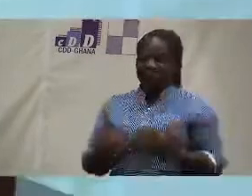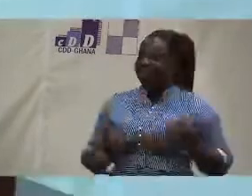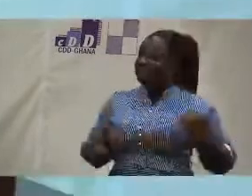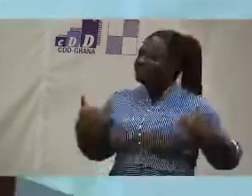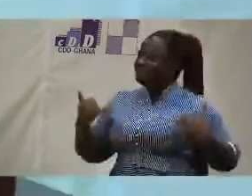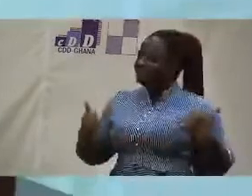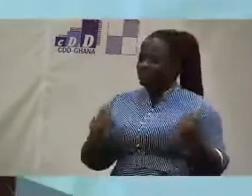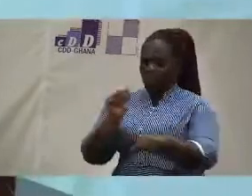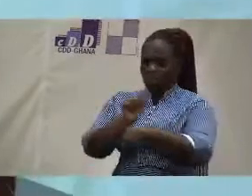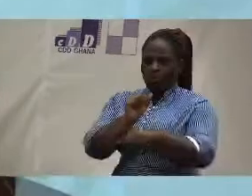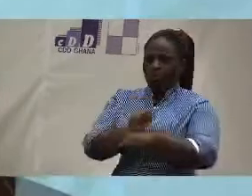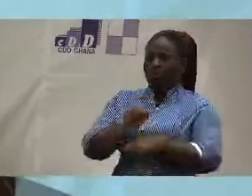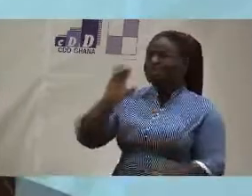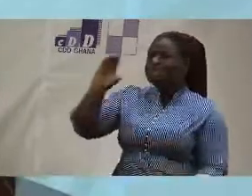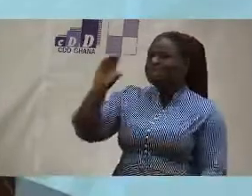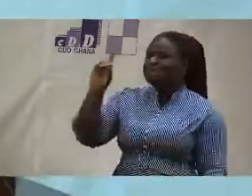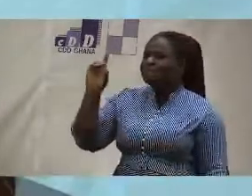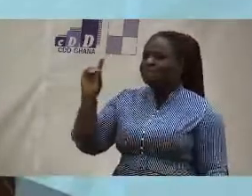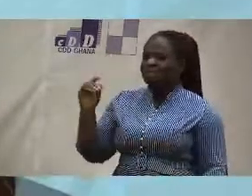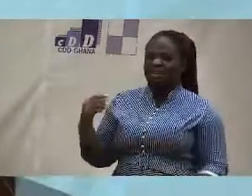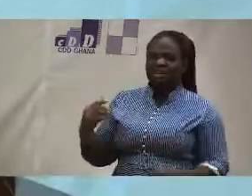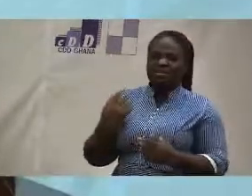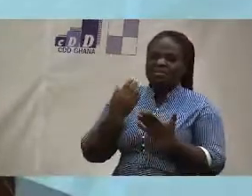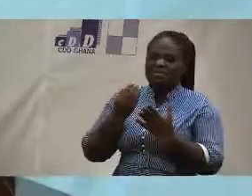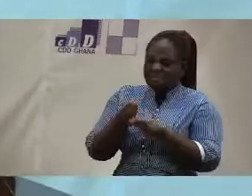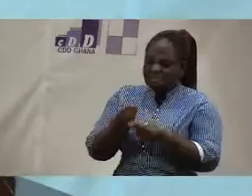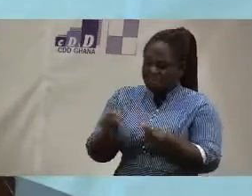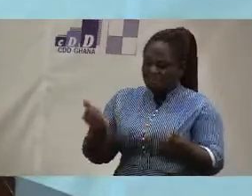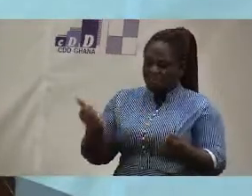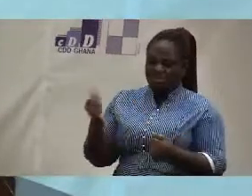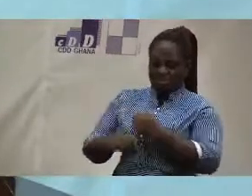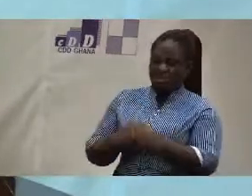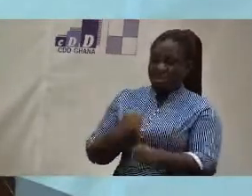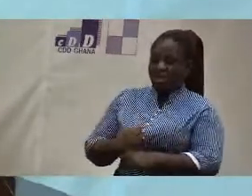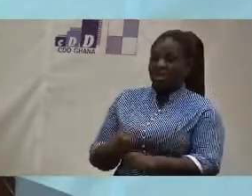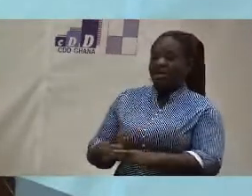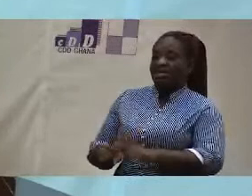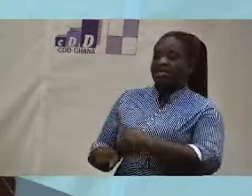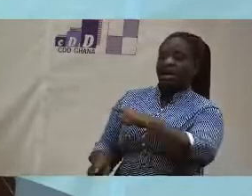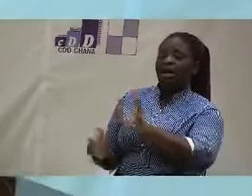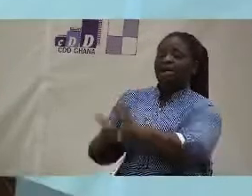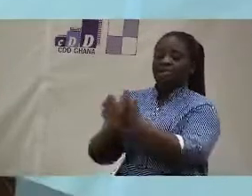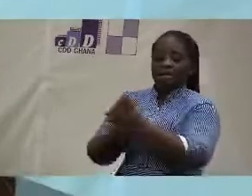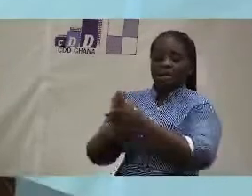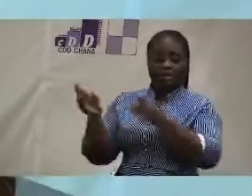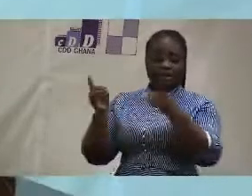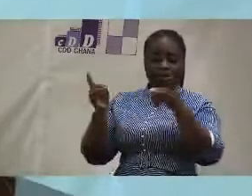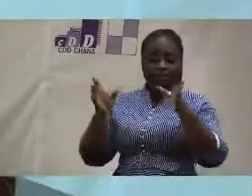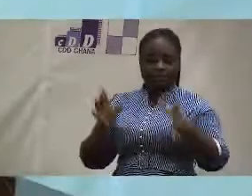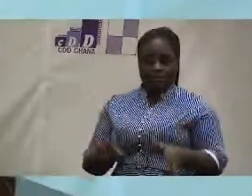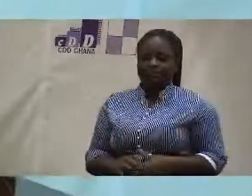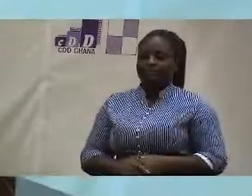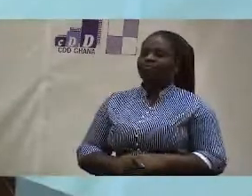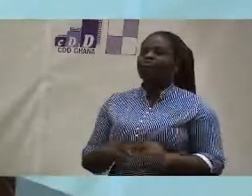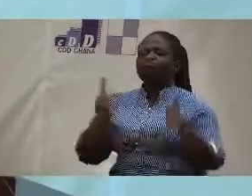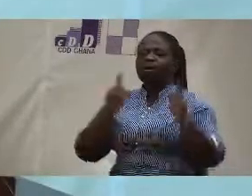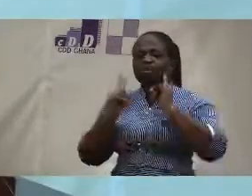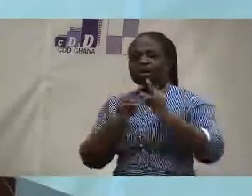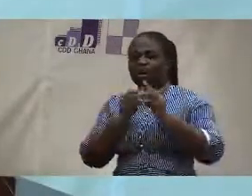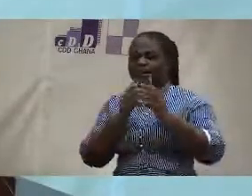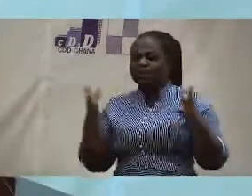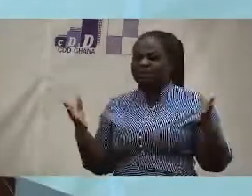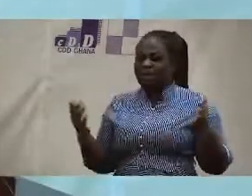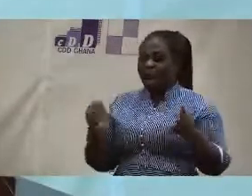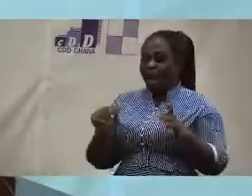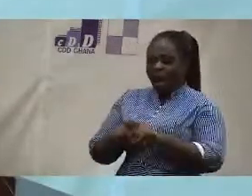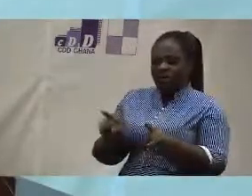enjoyed working with CDD this last couple of years since I became the director, which talks a lot really about